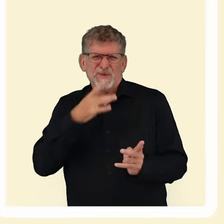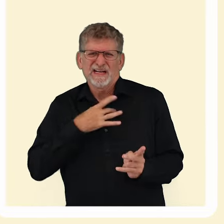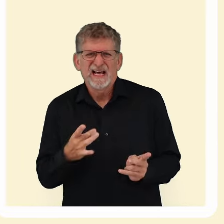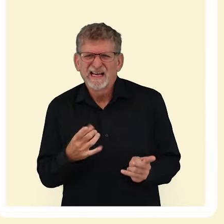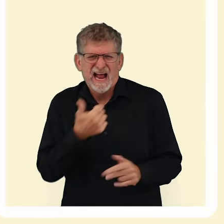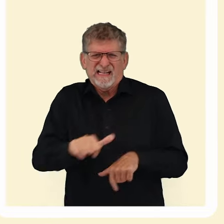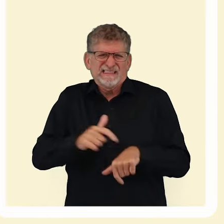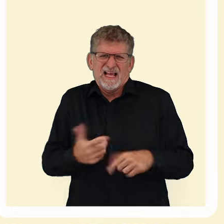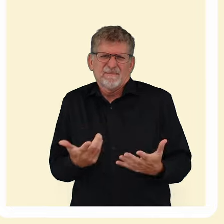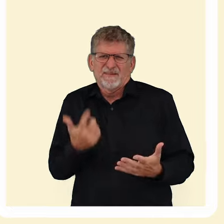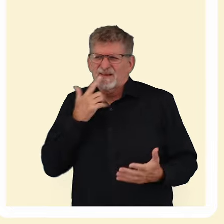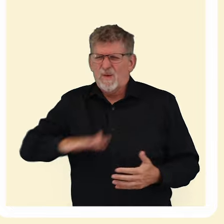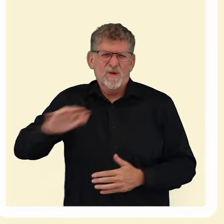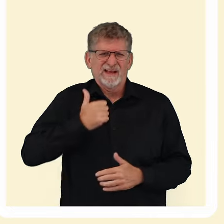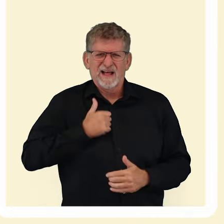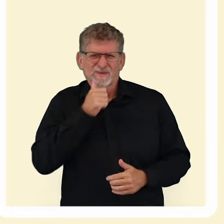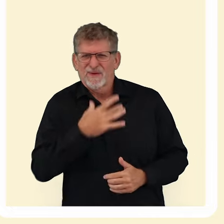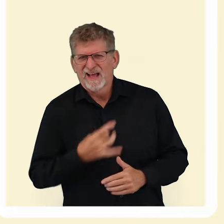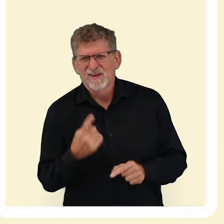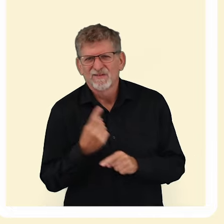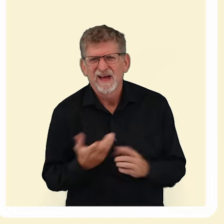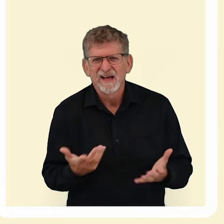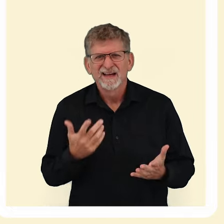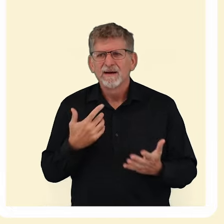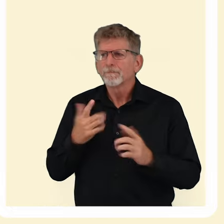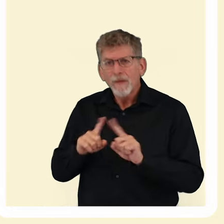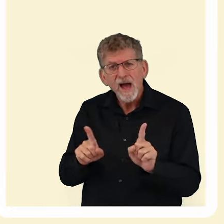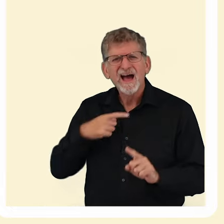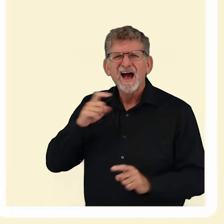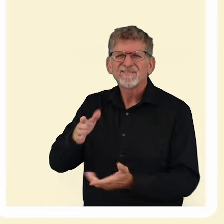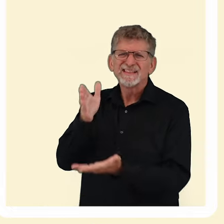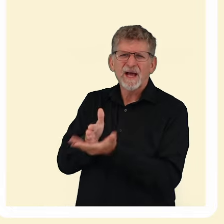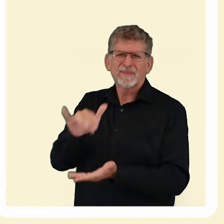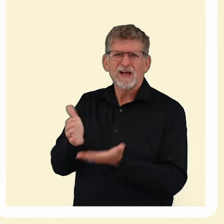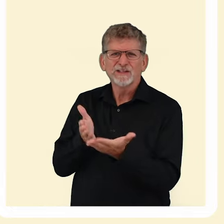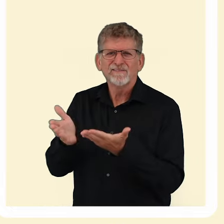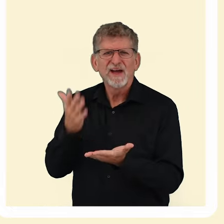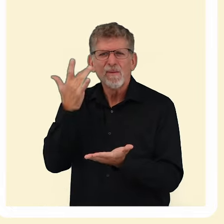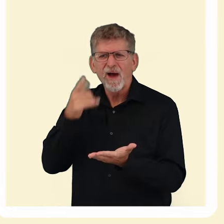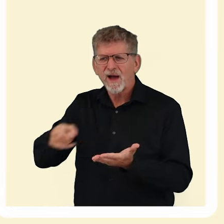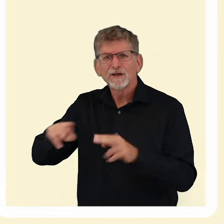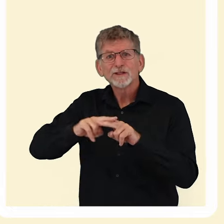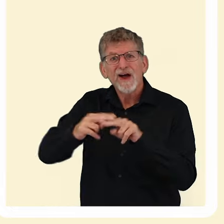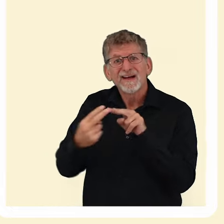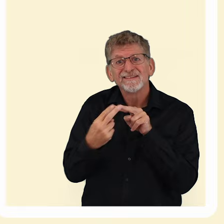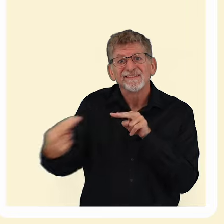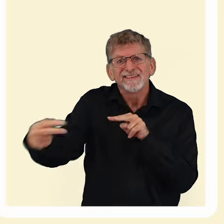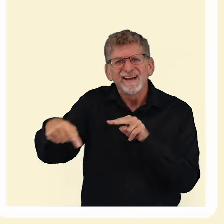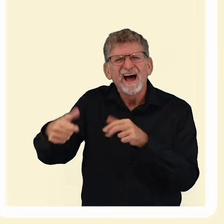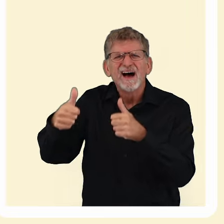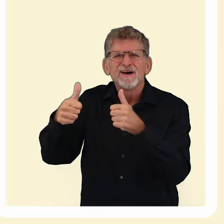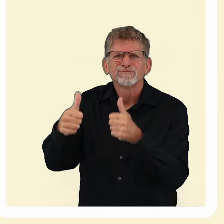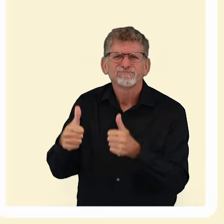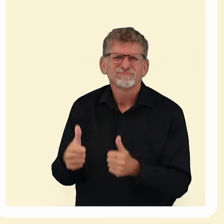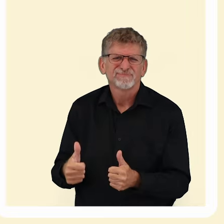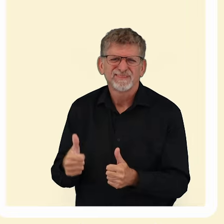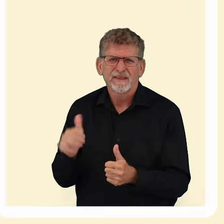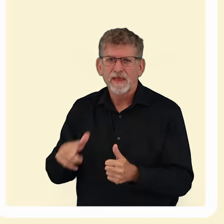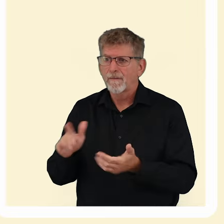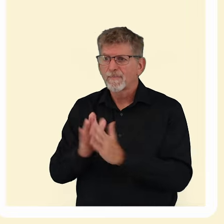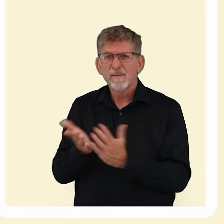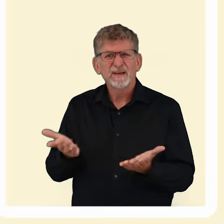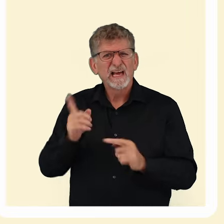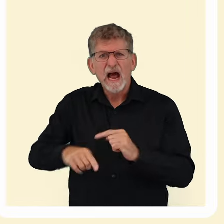that service because the track deteriorated to a level where we could not offer a service that we were proud of. When the